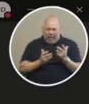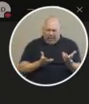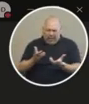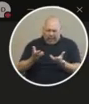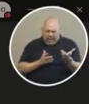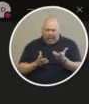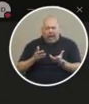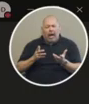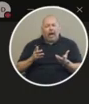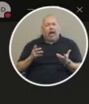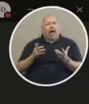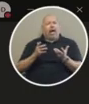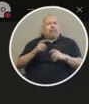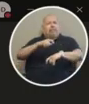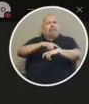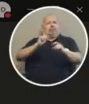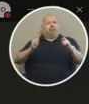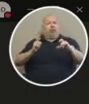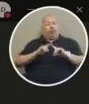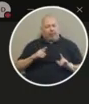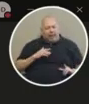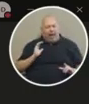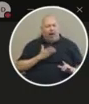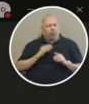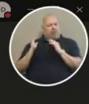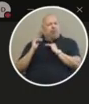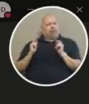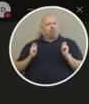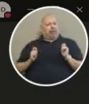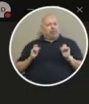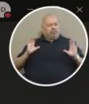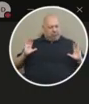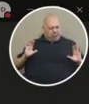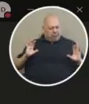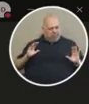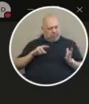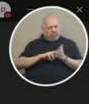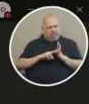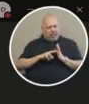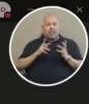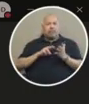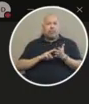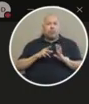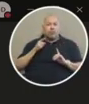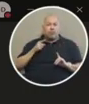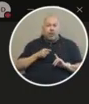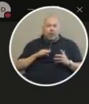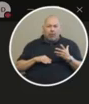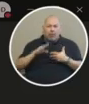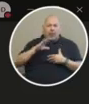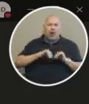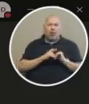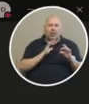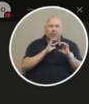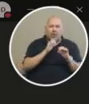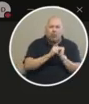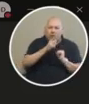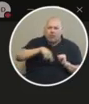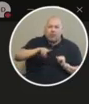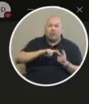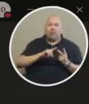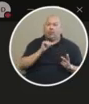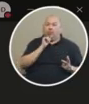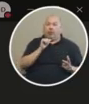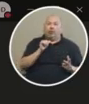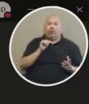have repeatedly said that we need to manage our expectations. And by that, I mean all of the above. I mean how we communicate with you, and which we're